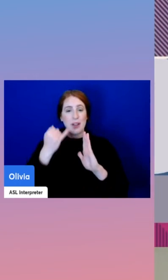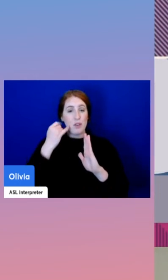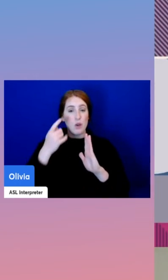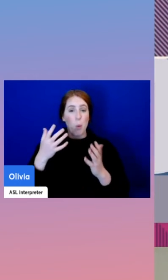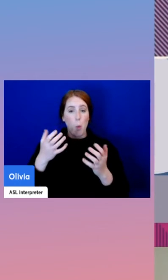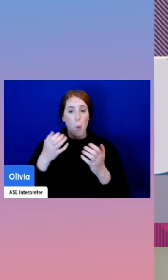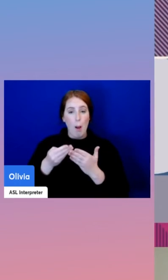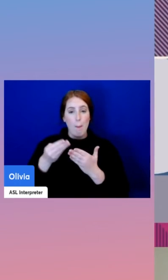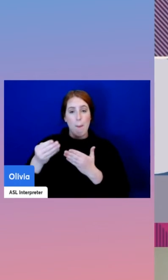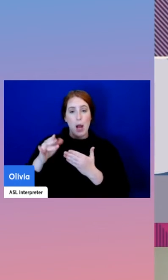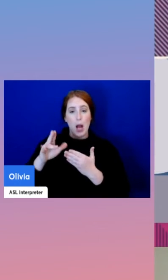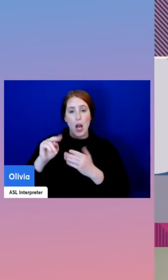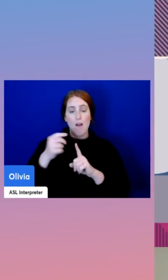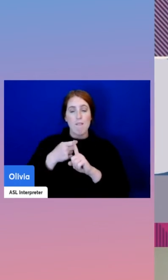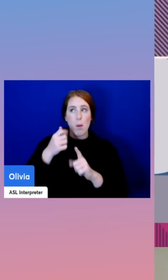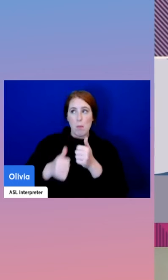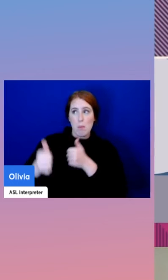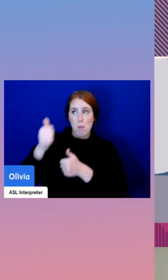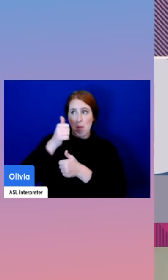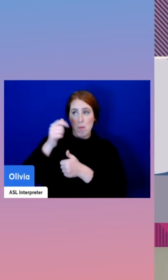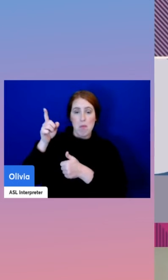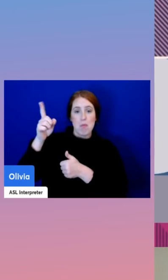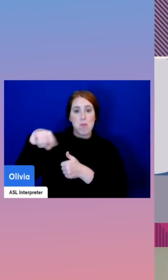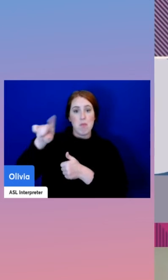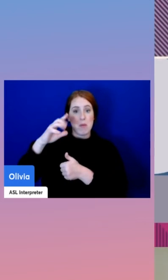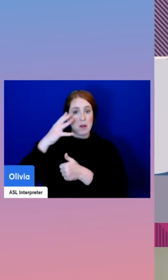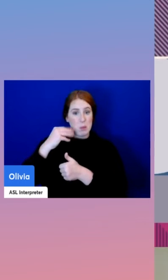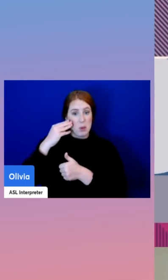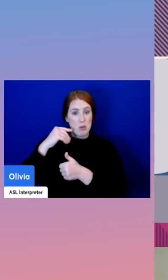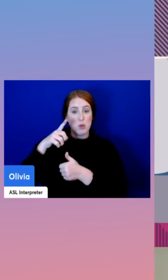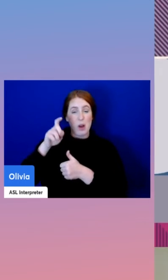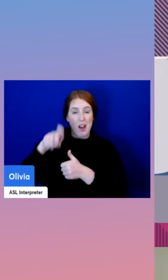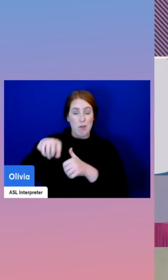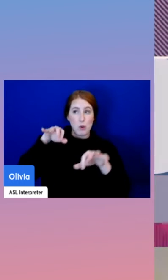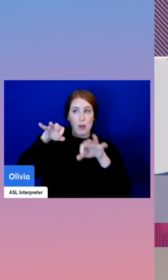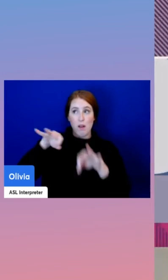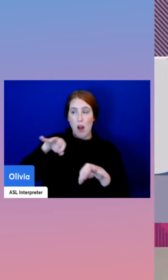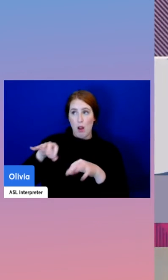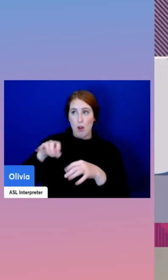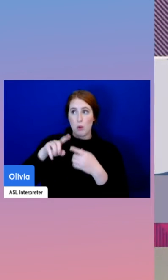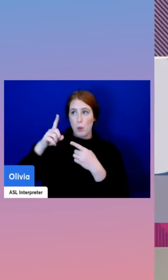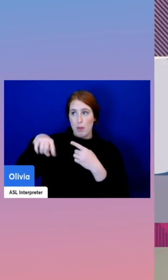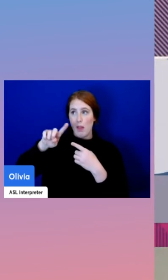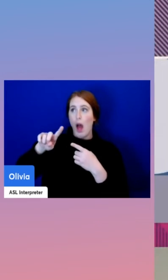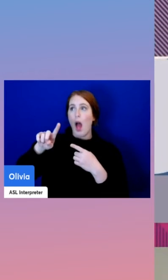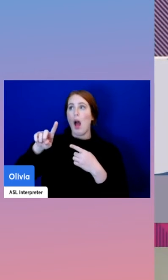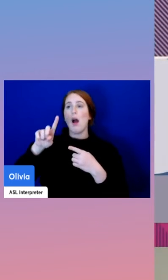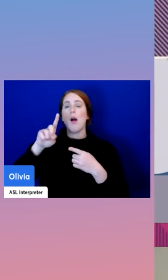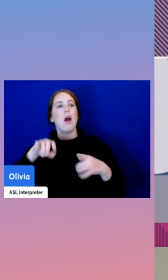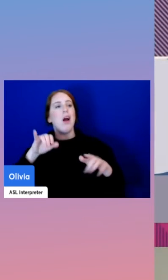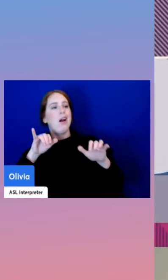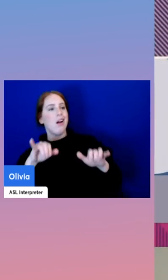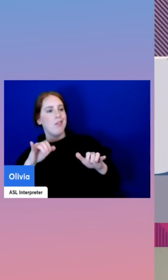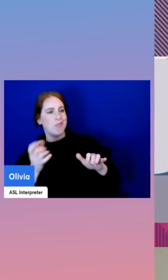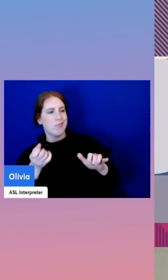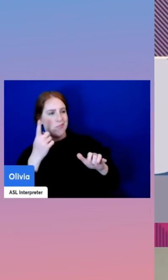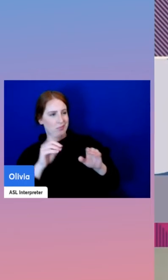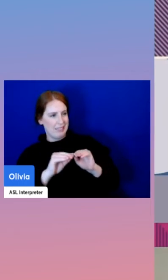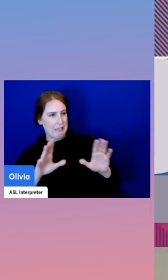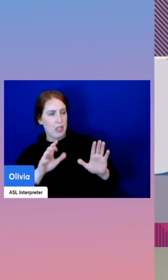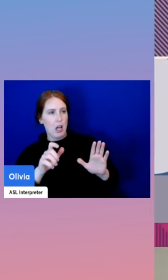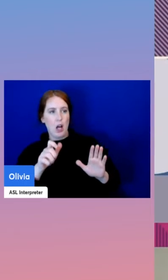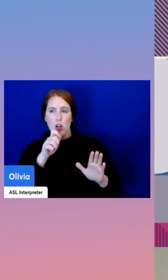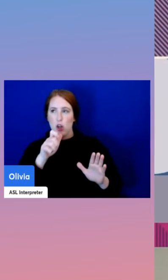executives within the business, then you need to be able to define them in such a way that they can also understand it. So not